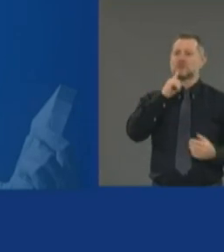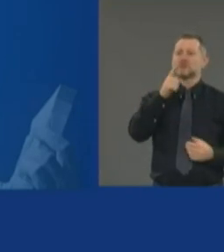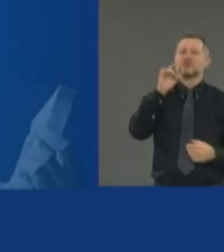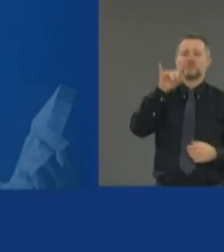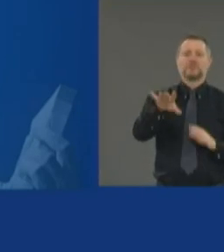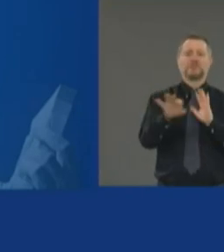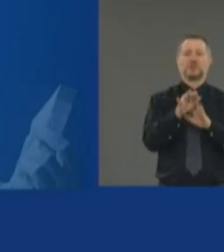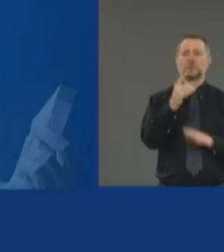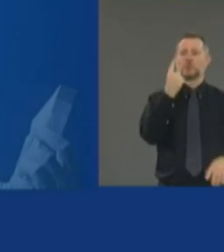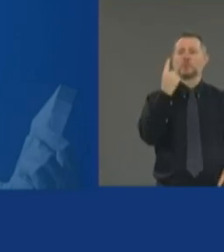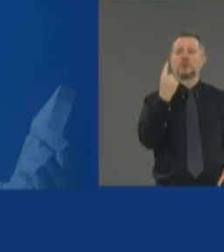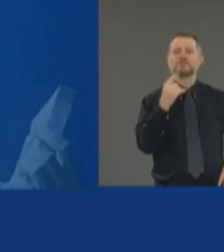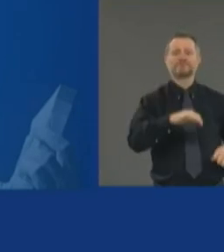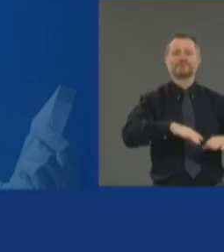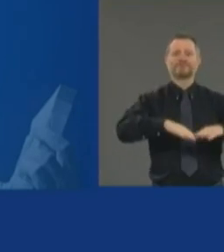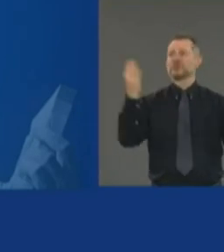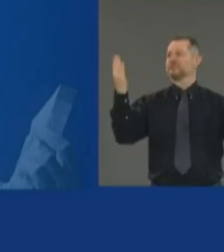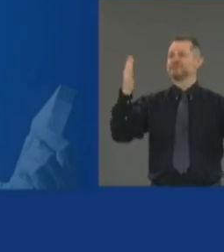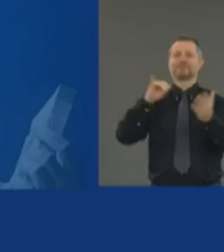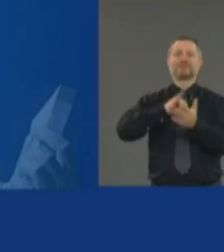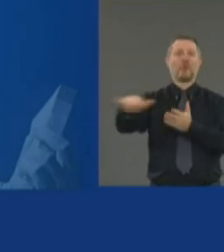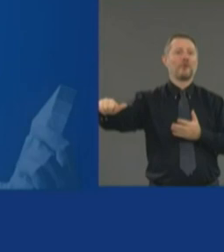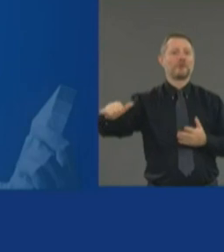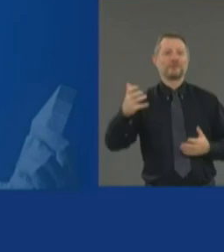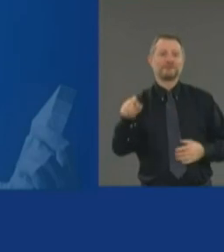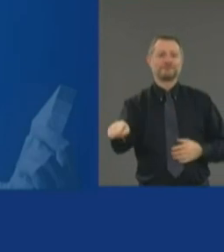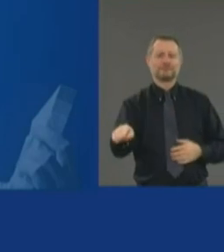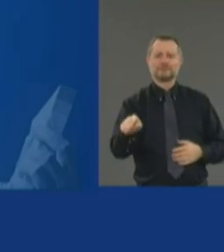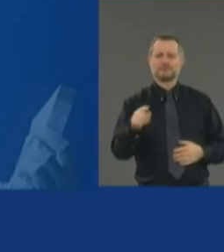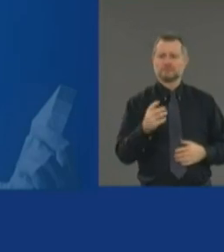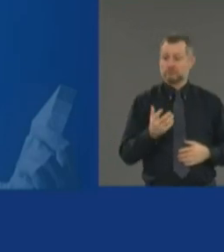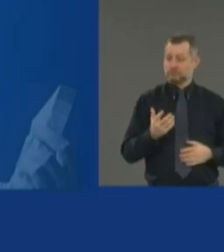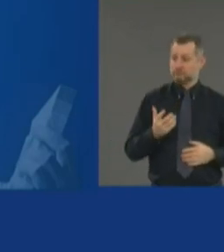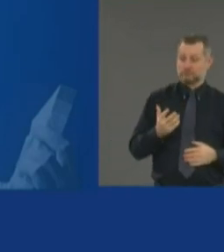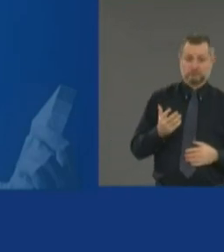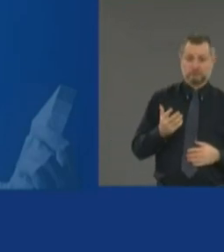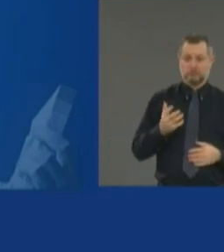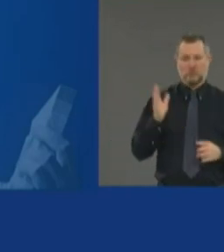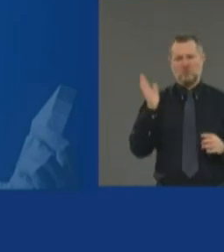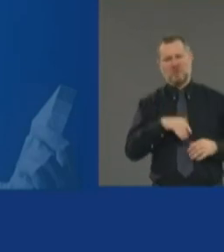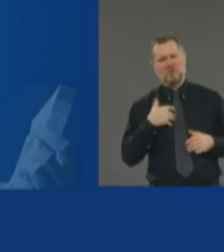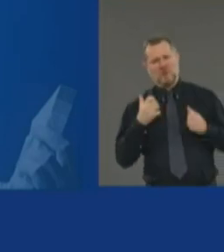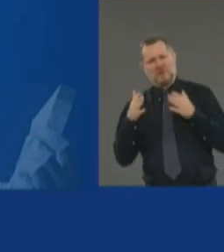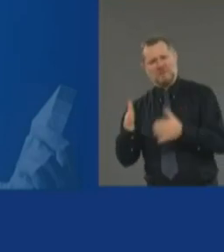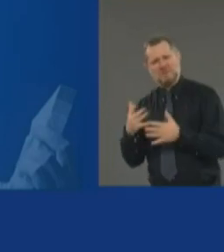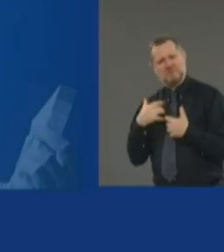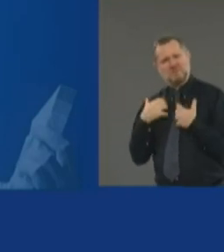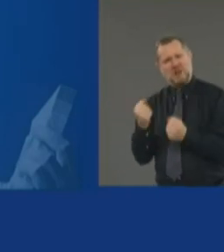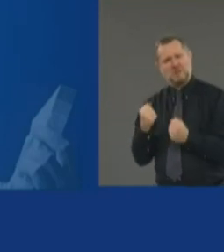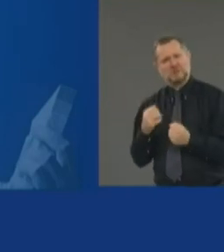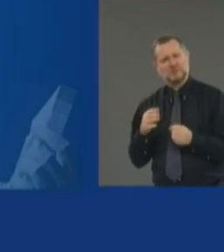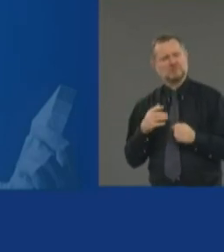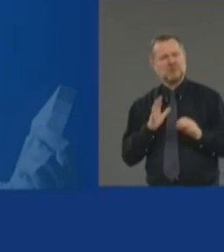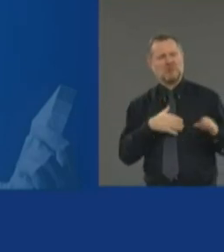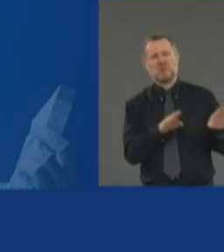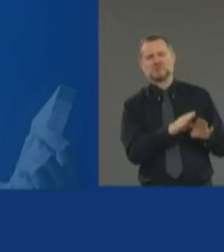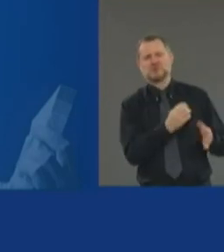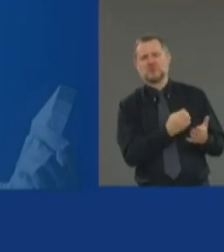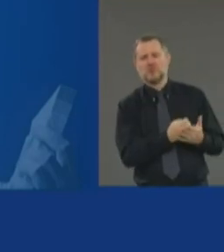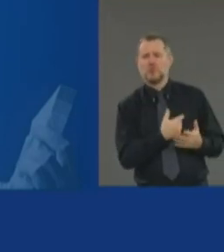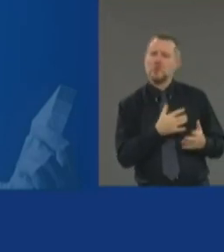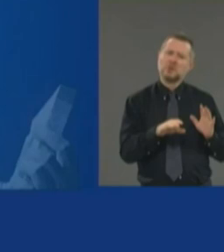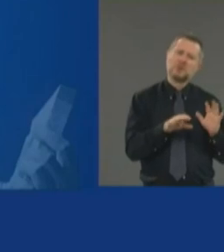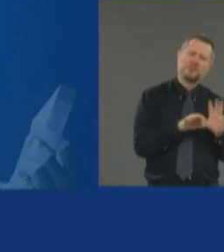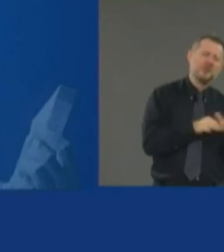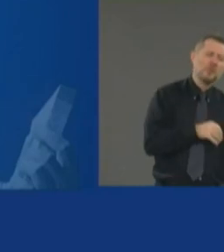New York. Worry about health. Close New York. It was never one or the other. That